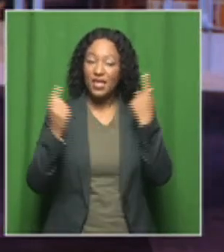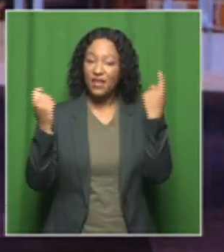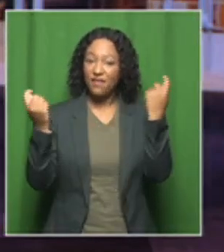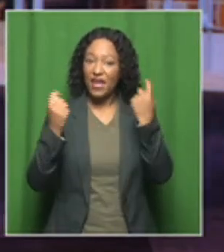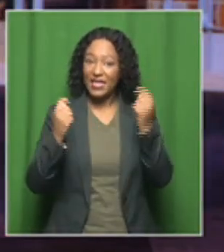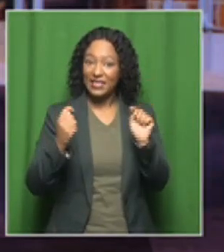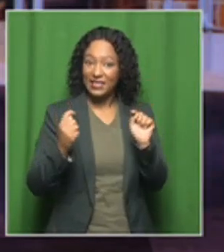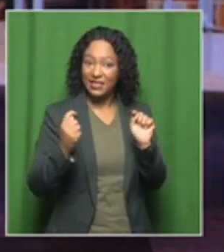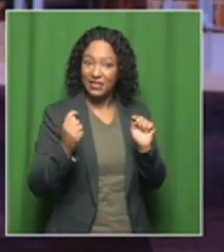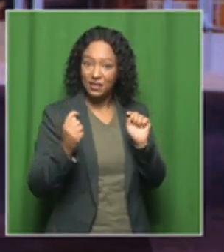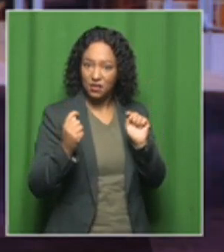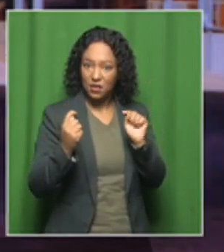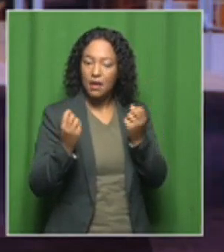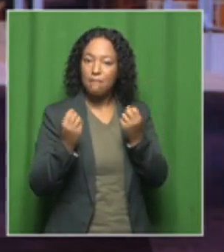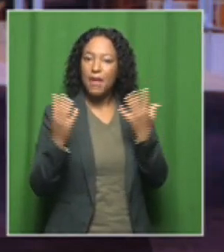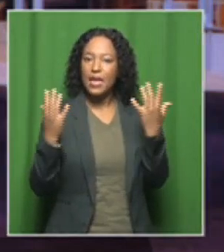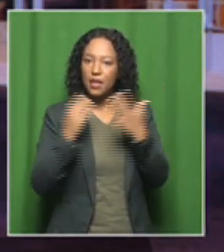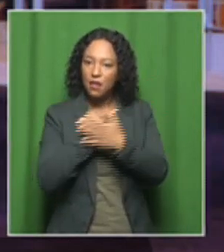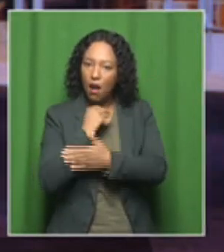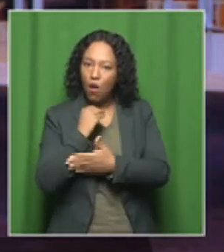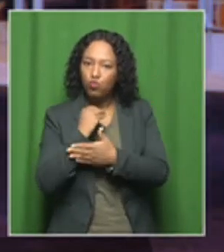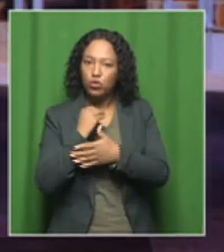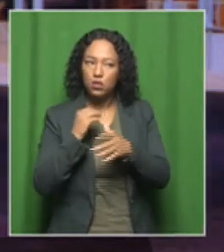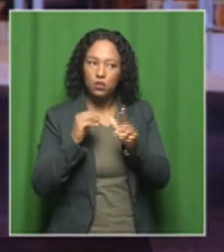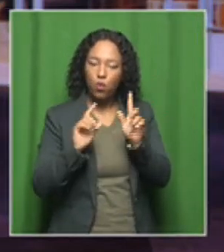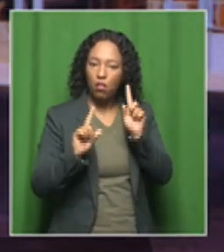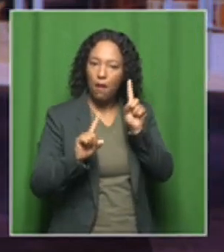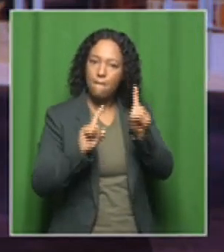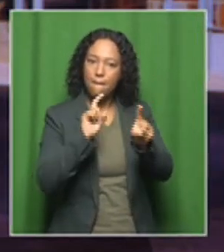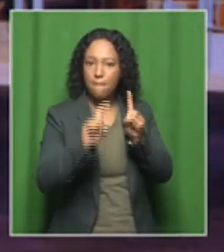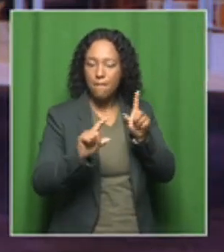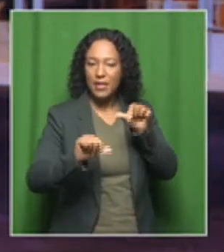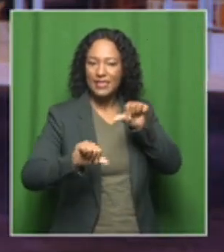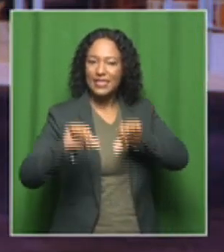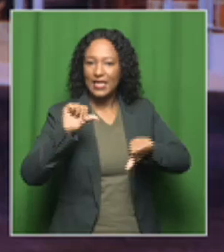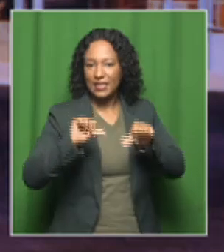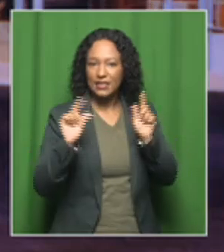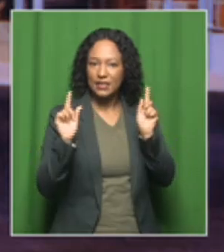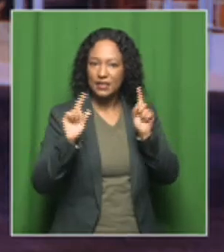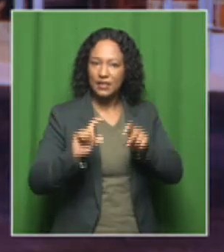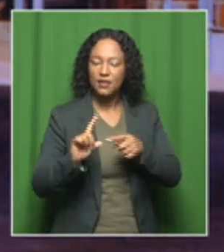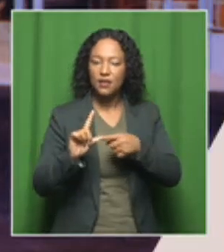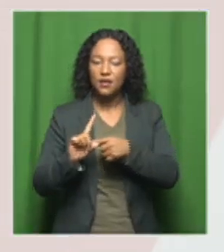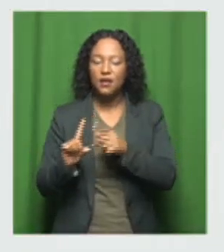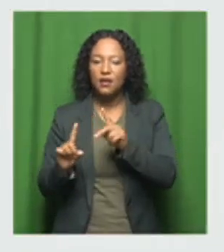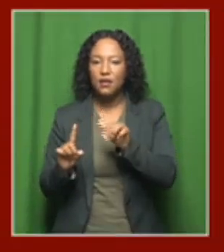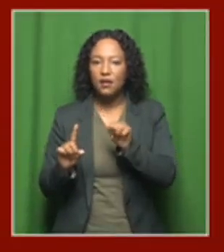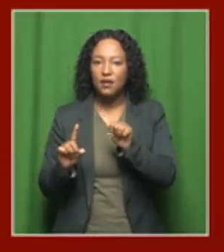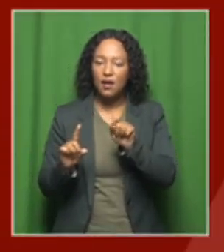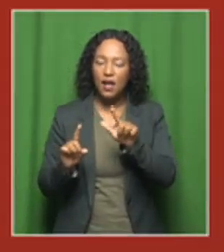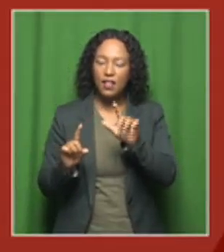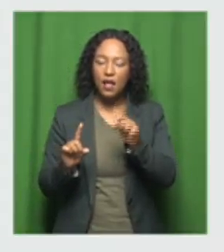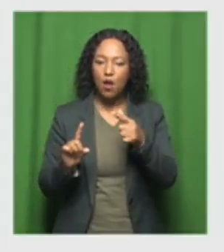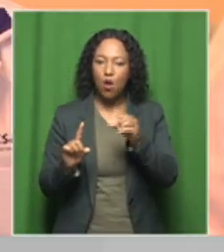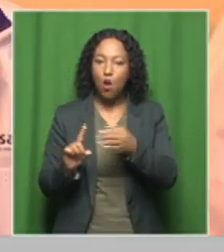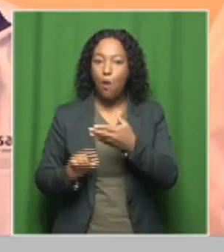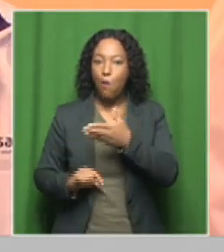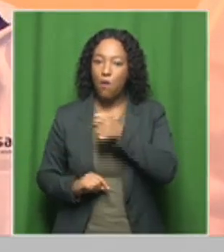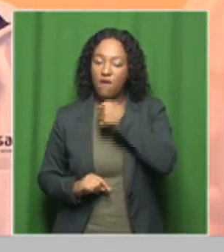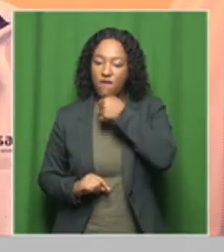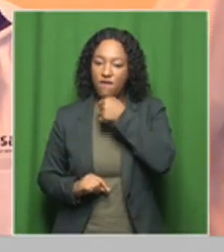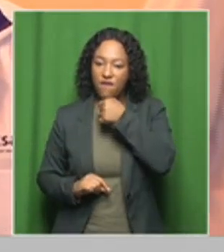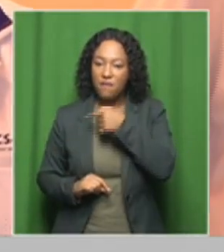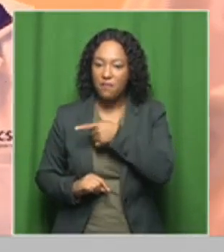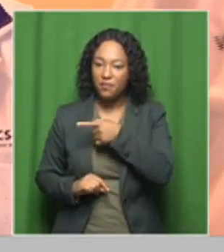nuclear scientists from across the country. SABC News reporter Katlego Legodi is there, and he's standing by